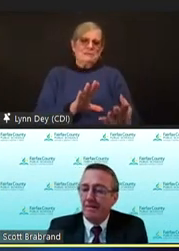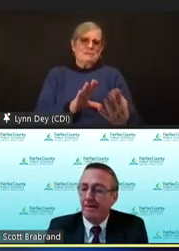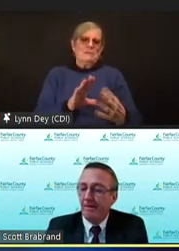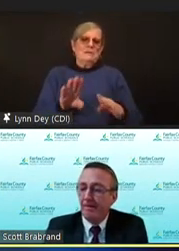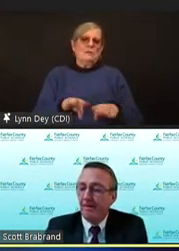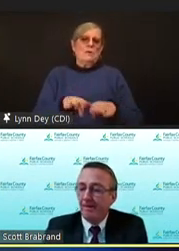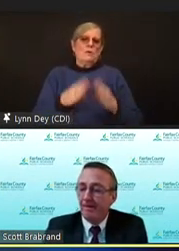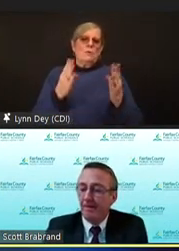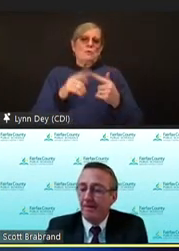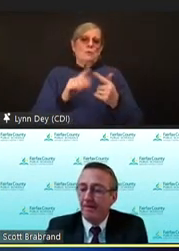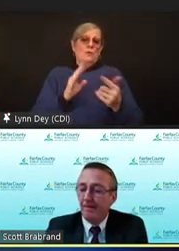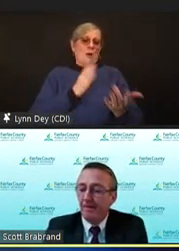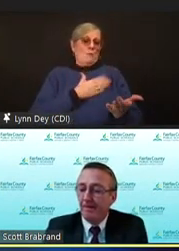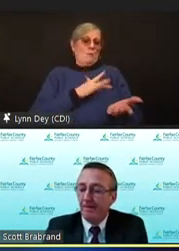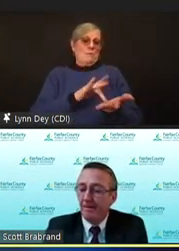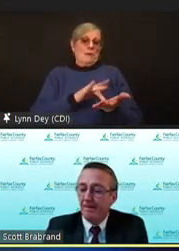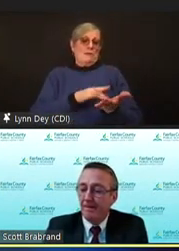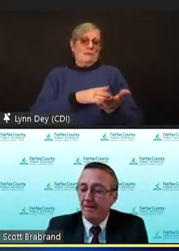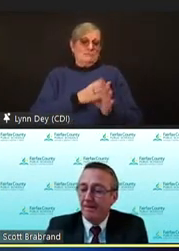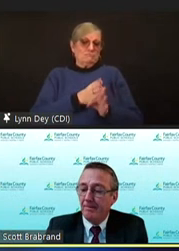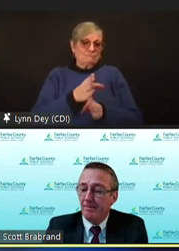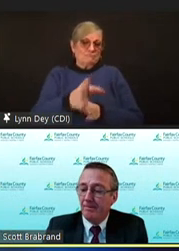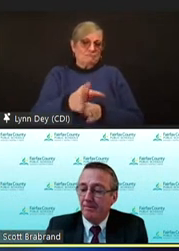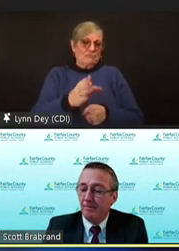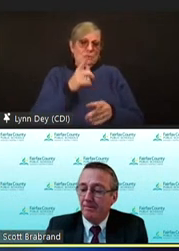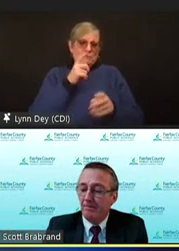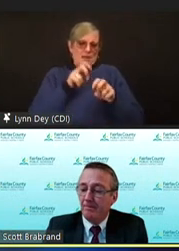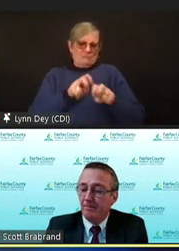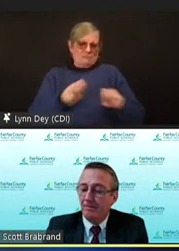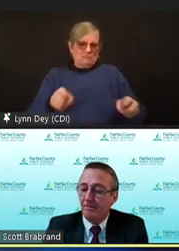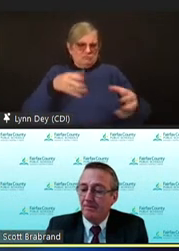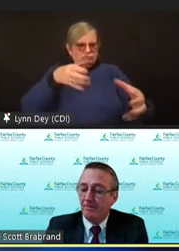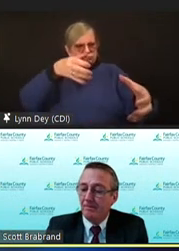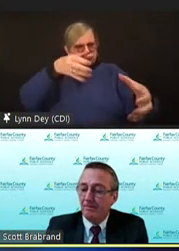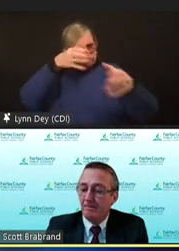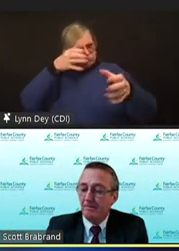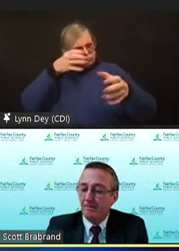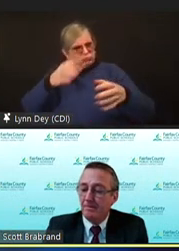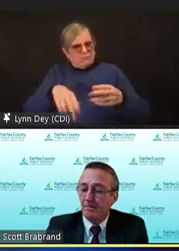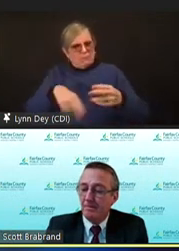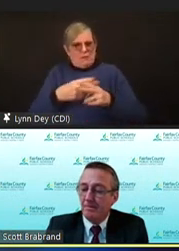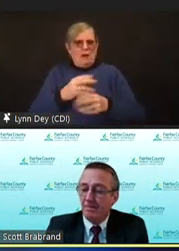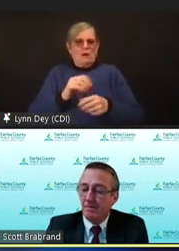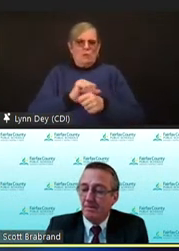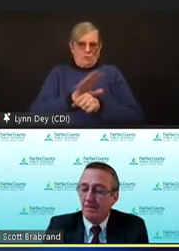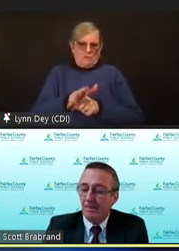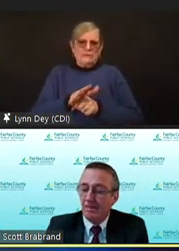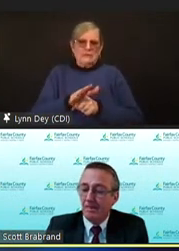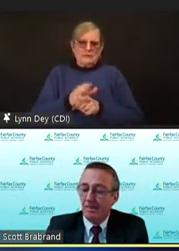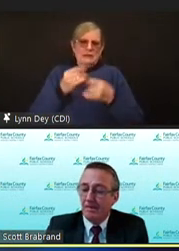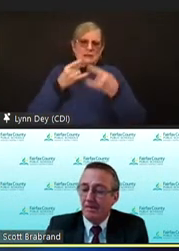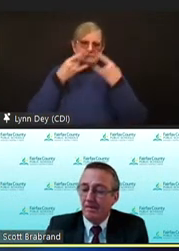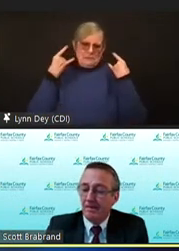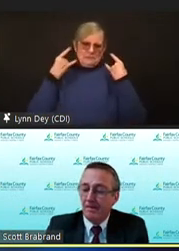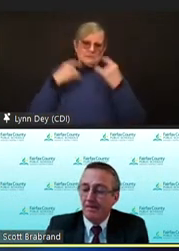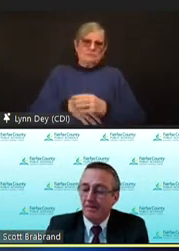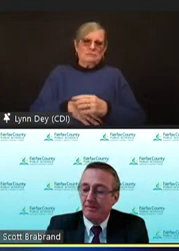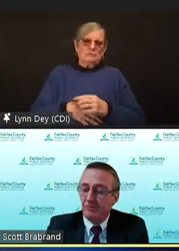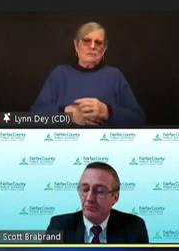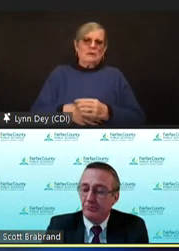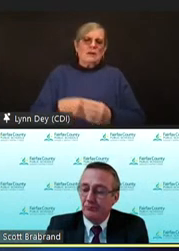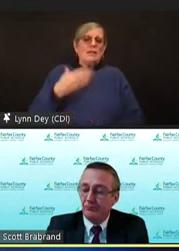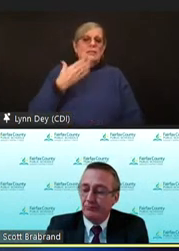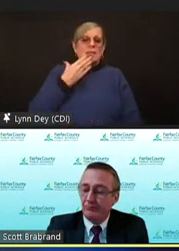medical panelists who have the expertise in that area. And thank you so much, for the question regarding masks.